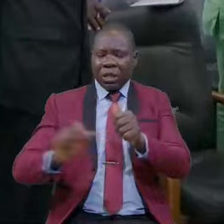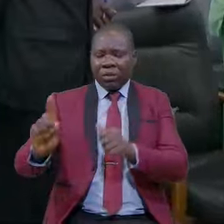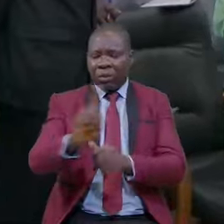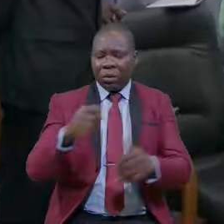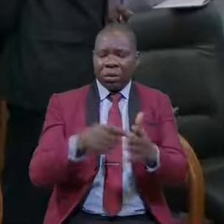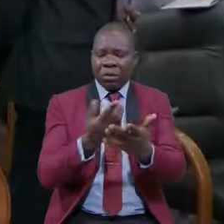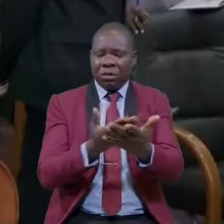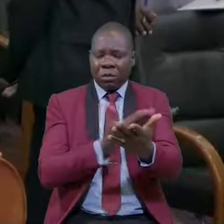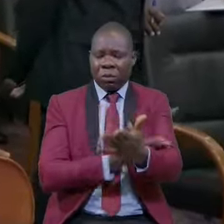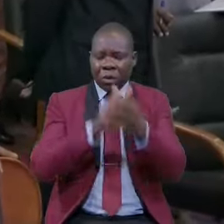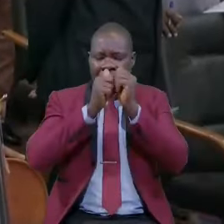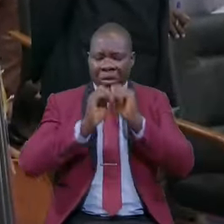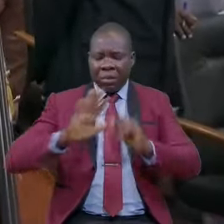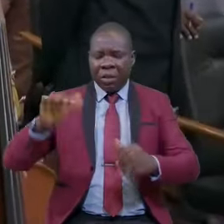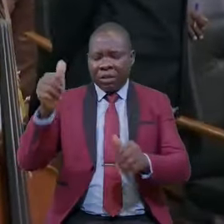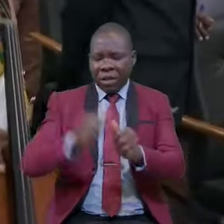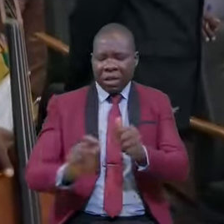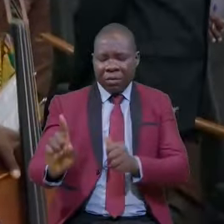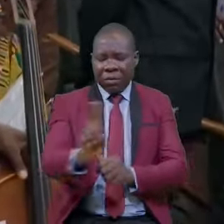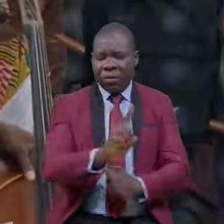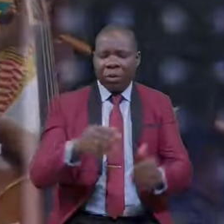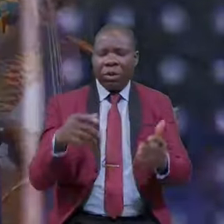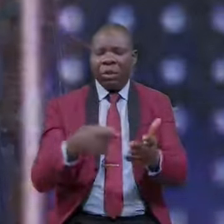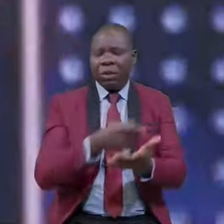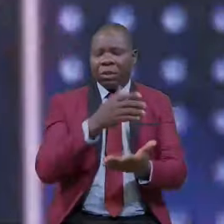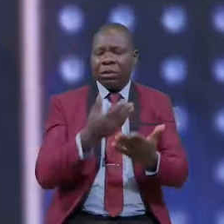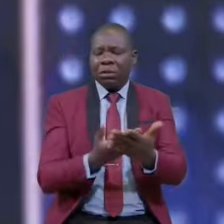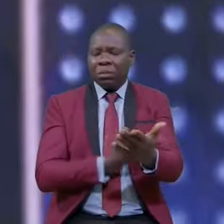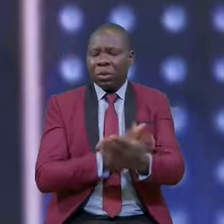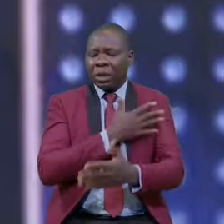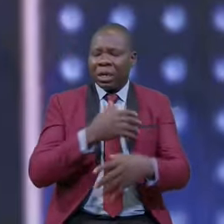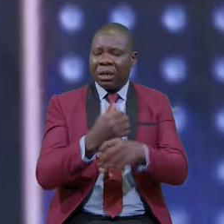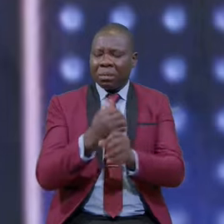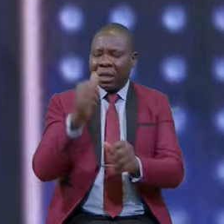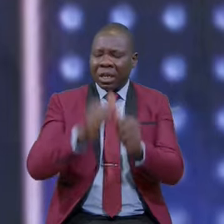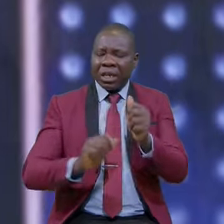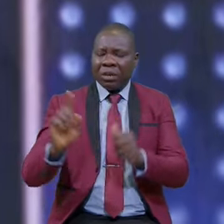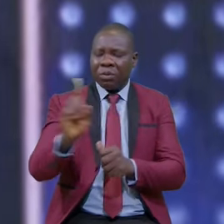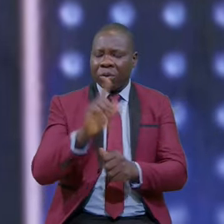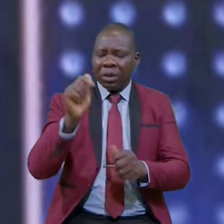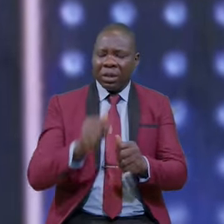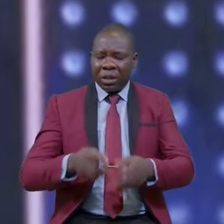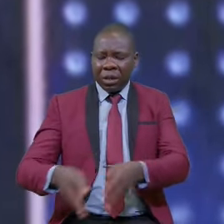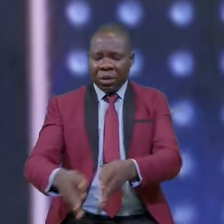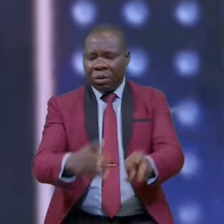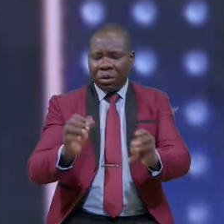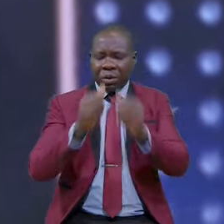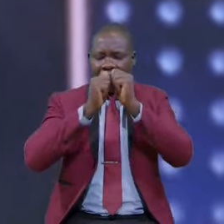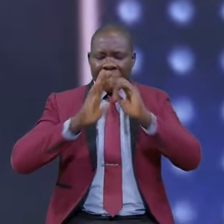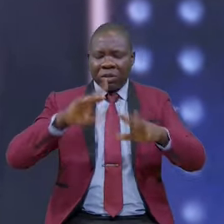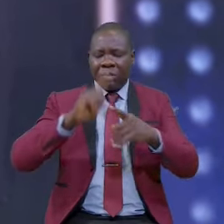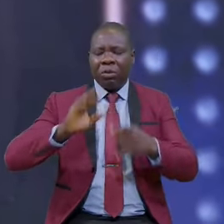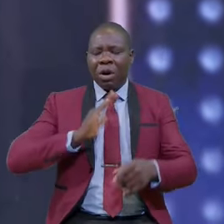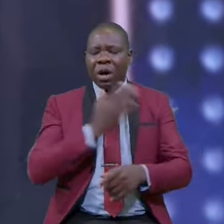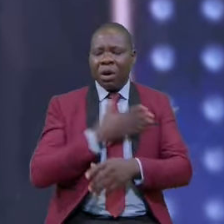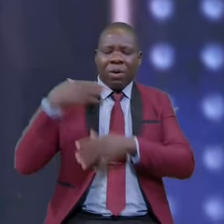and make everyone without exception a channel of blessing to our generation. Thank you, Lord, for